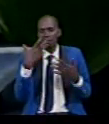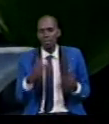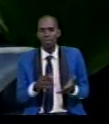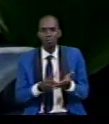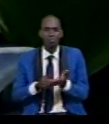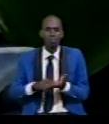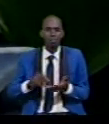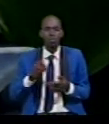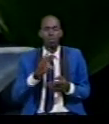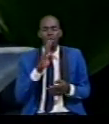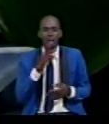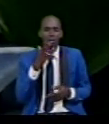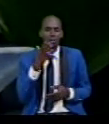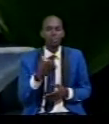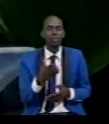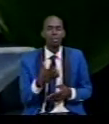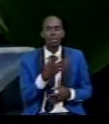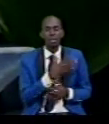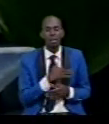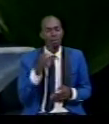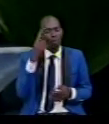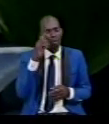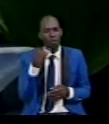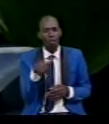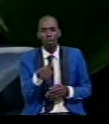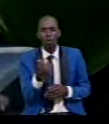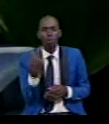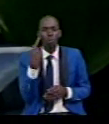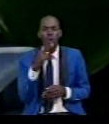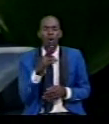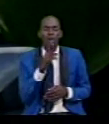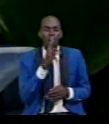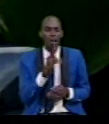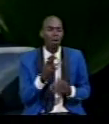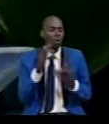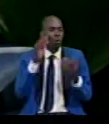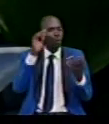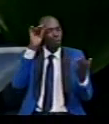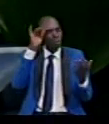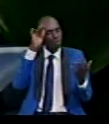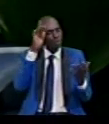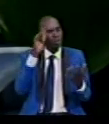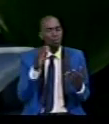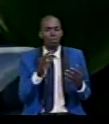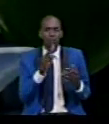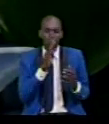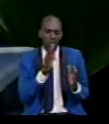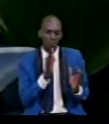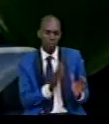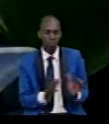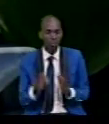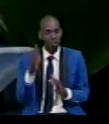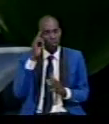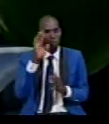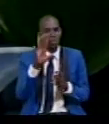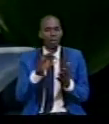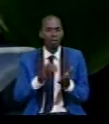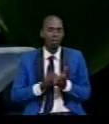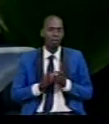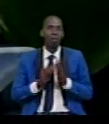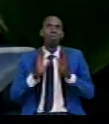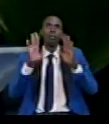The rest of us, as we are waiting, get prepared for your miracle.